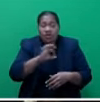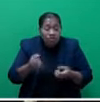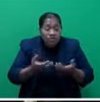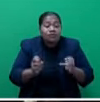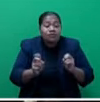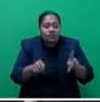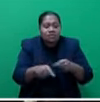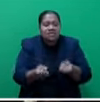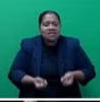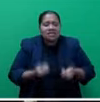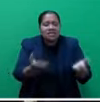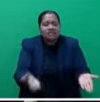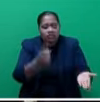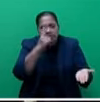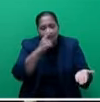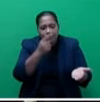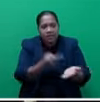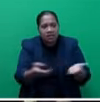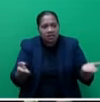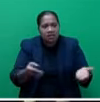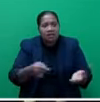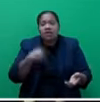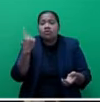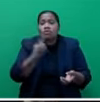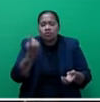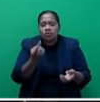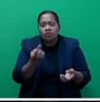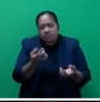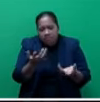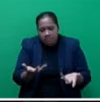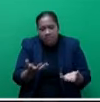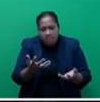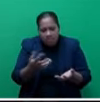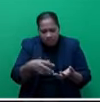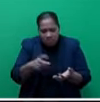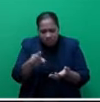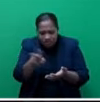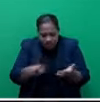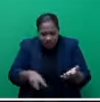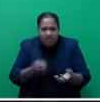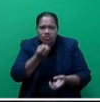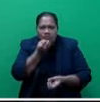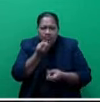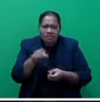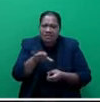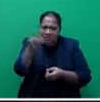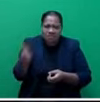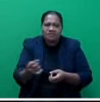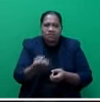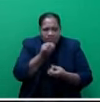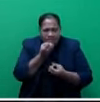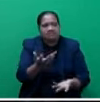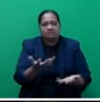people? Give the opportunity to the people and those who might be concerned to have their say. That's what we are asking. We're not asking for too much,